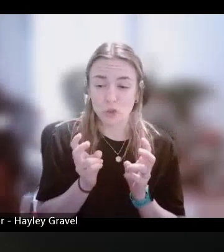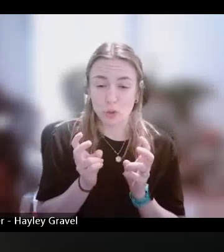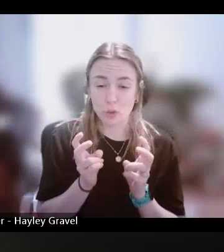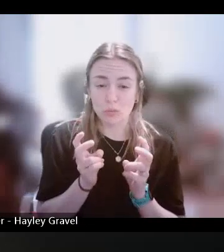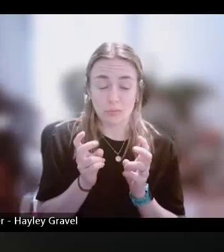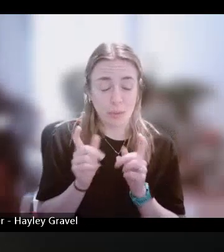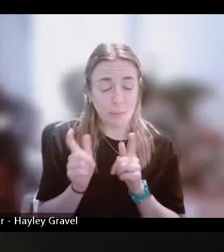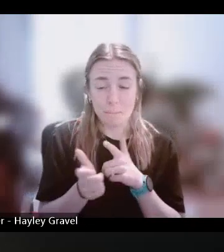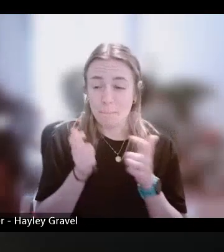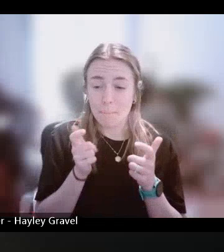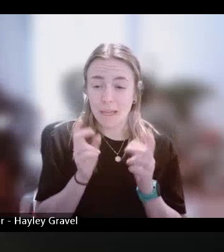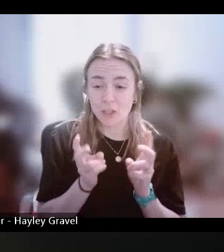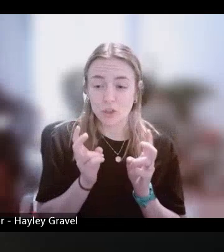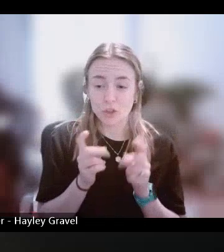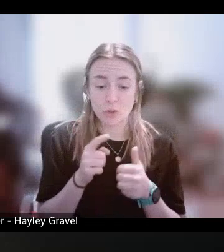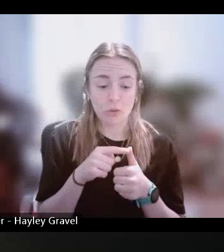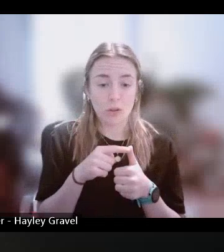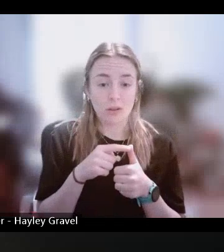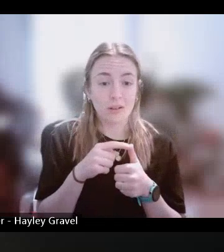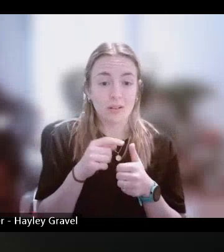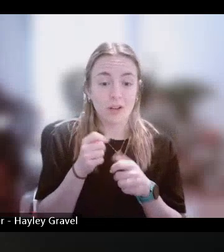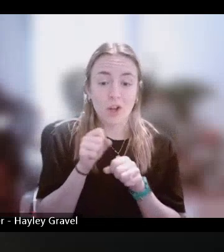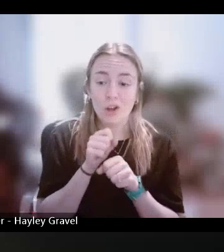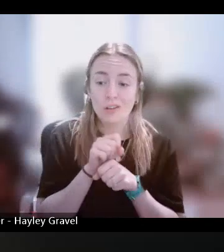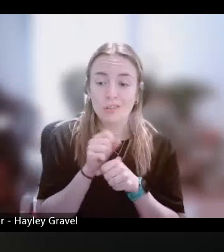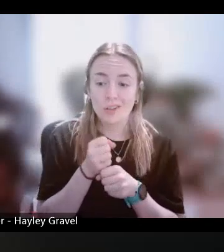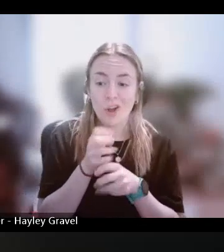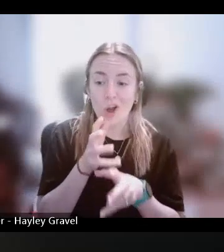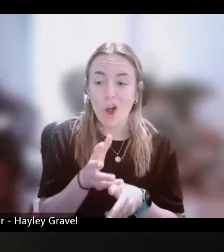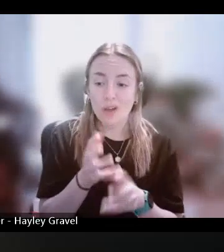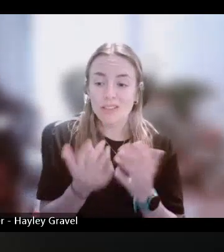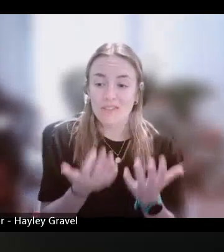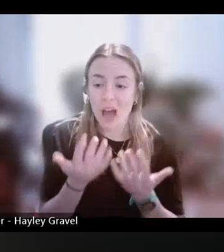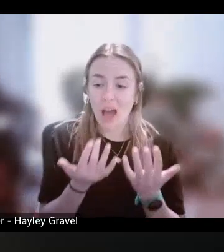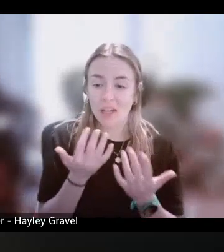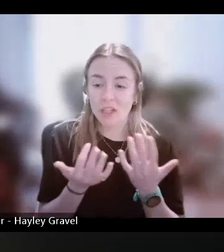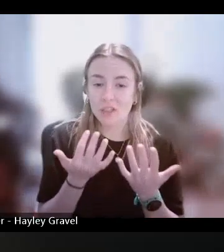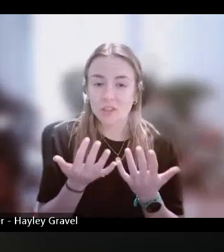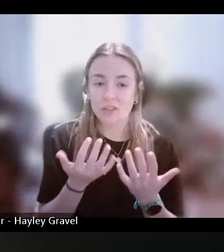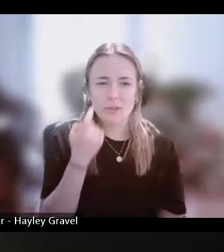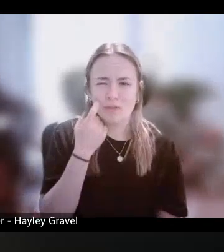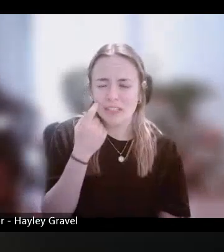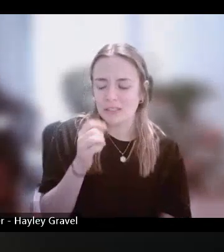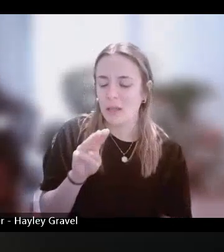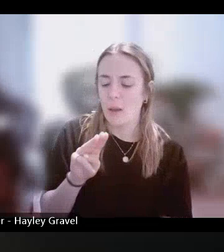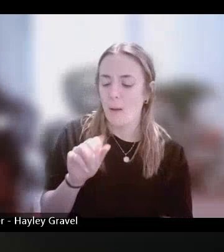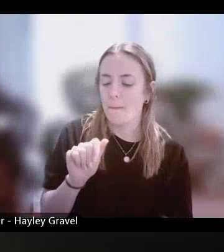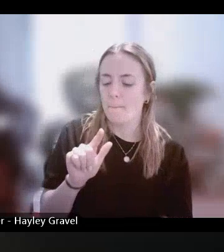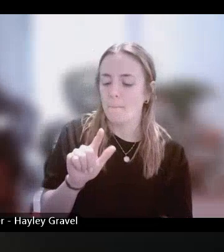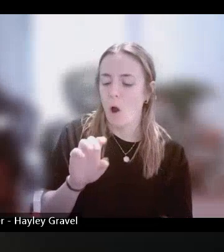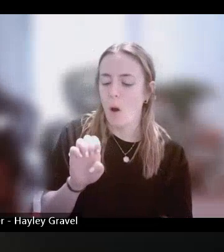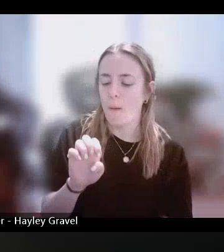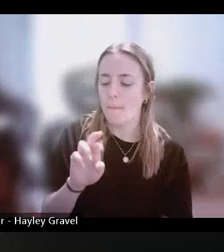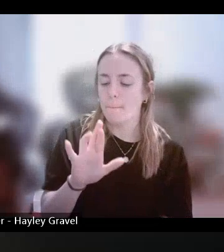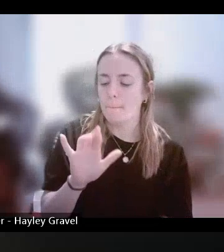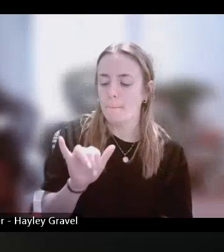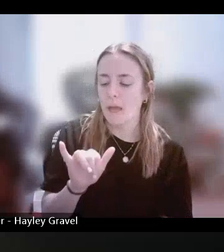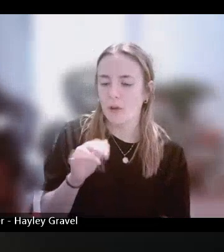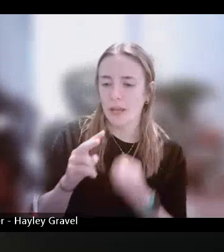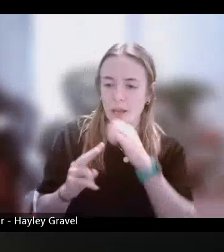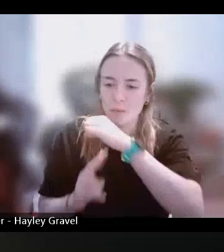like it causes fires under bridges, as we've seen with the Mulberry Bridge fire. I think that was